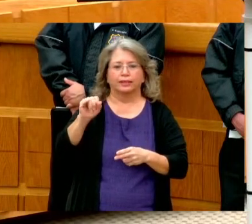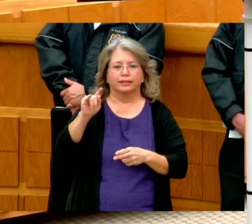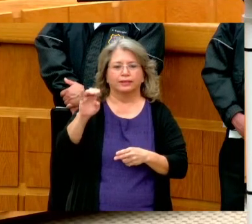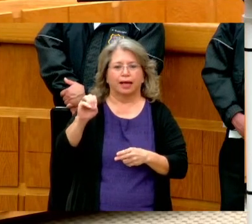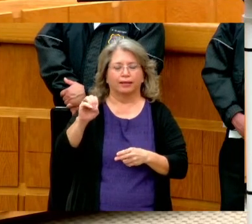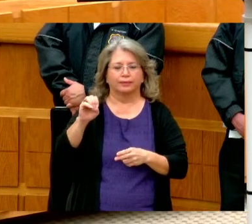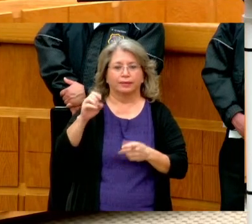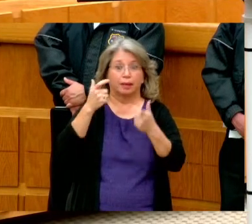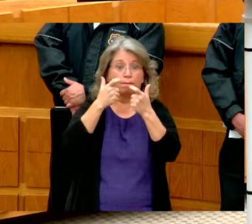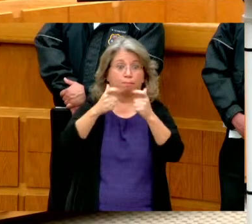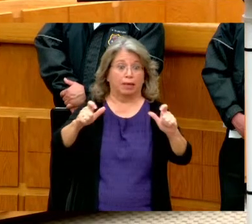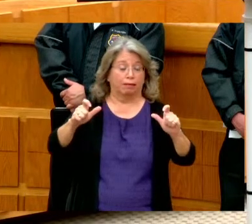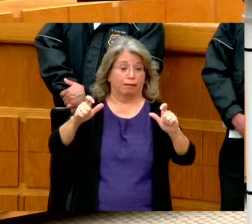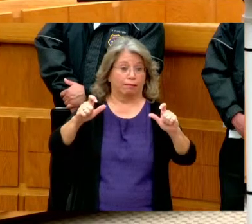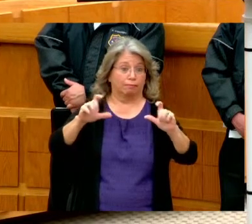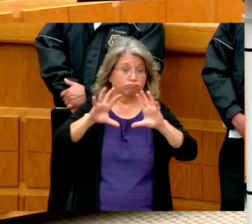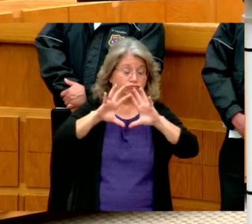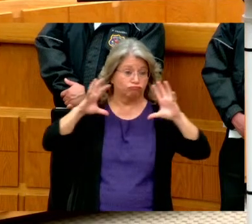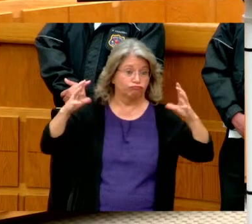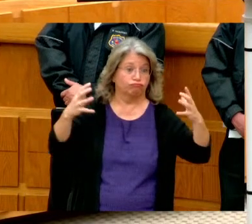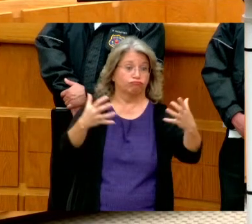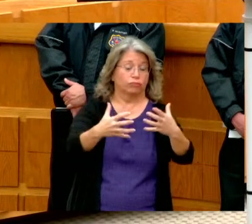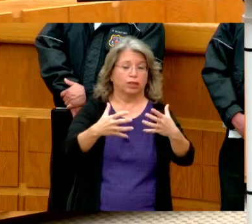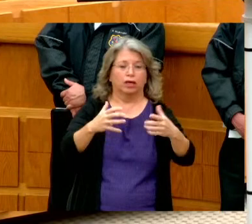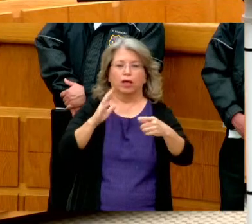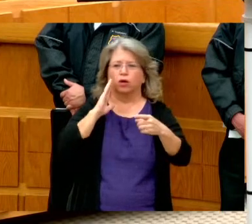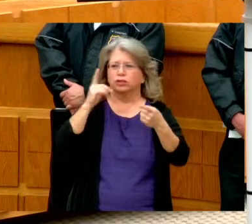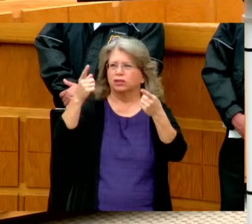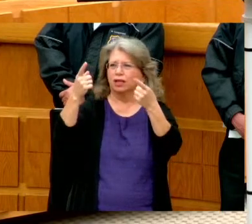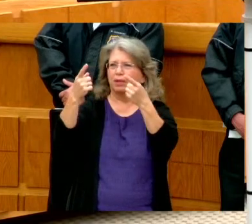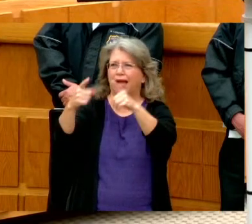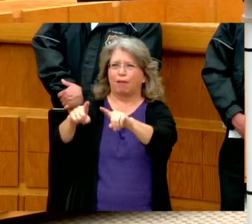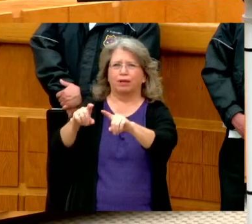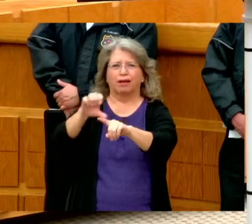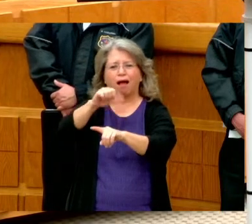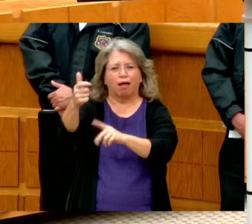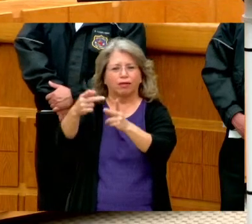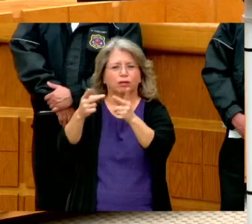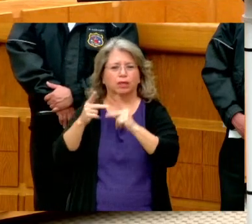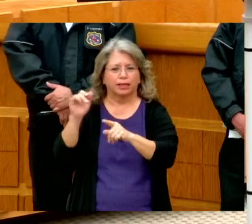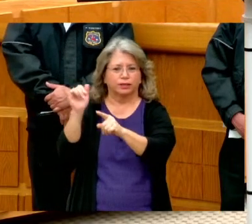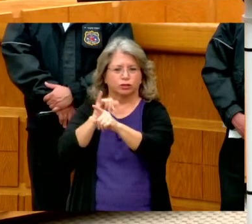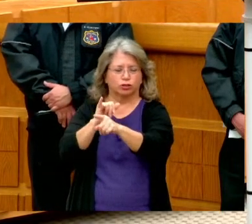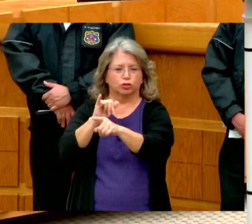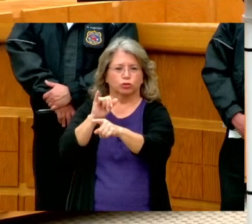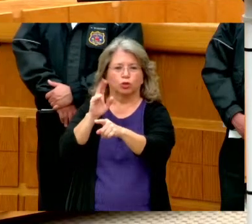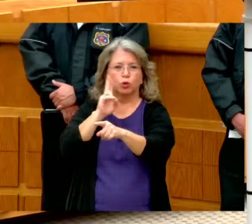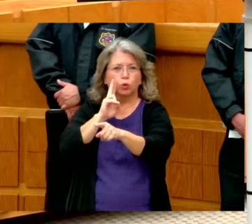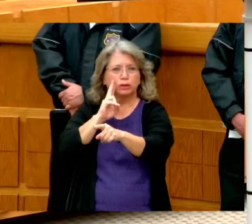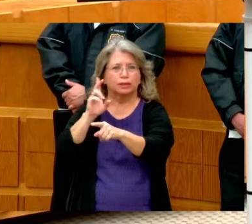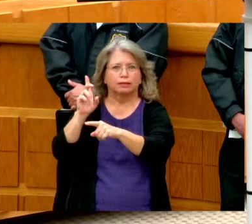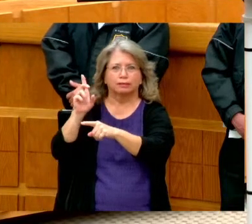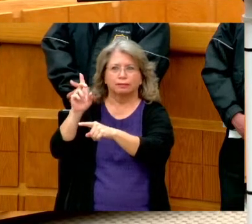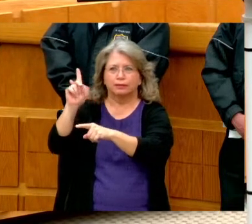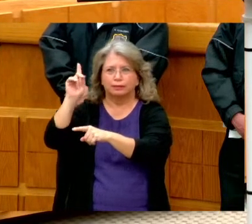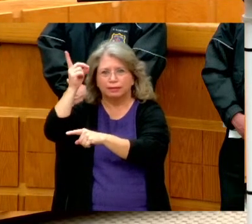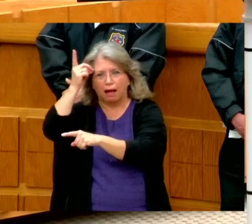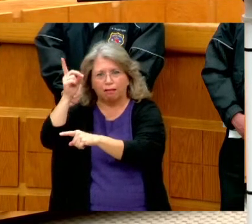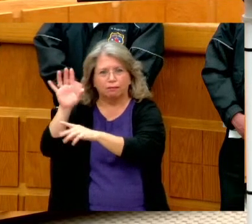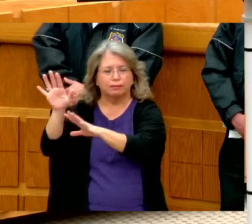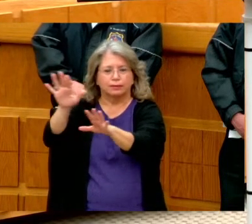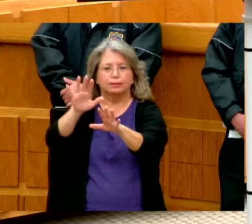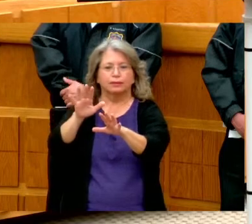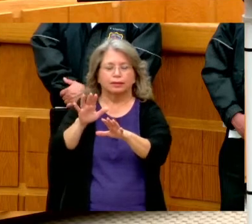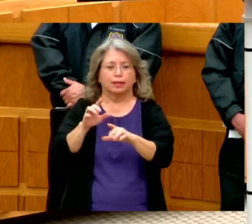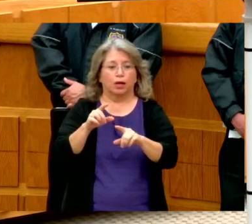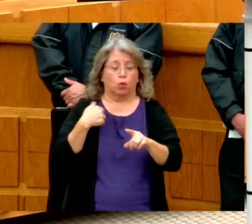are occurring in Houston and Dallas. I know I've read those too. So we're one of those, right? So what we're supporting here is